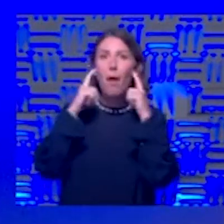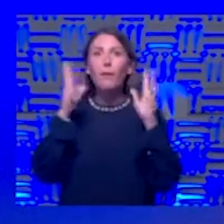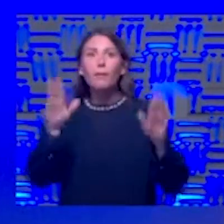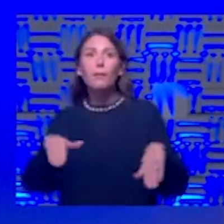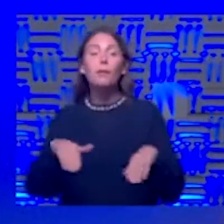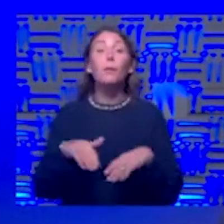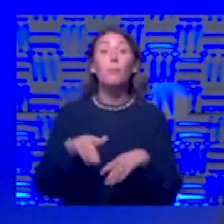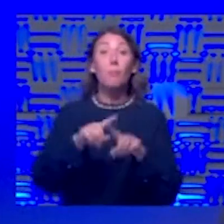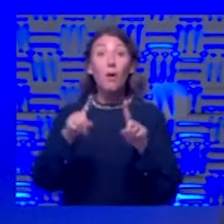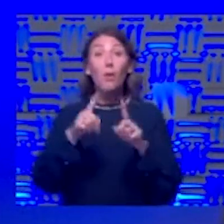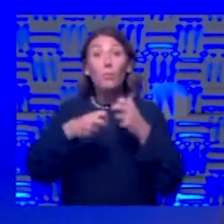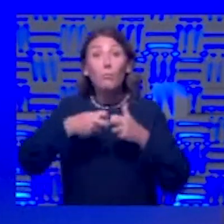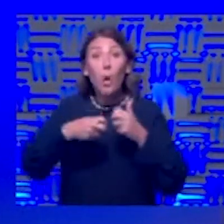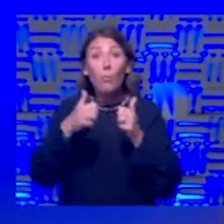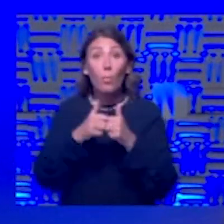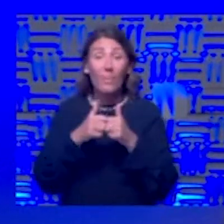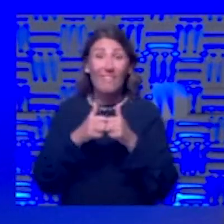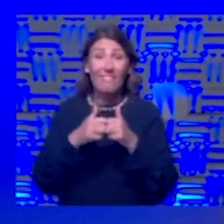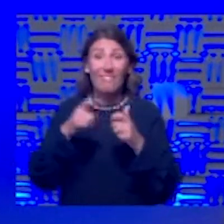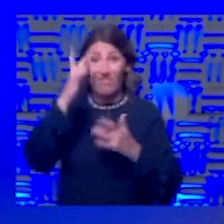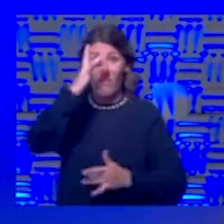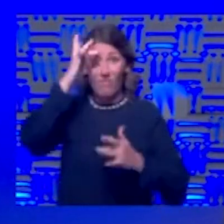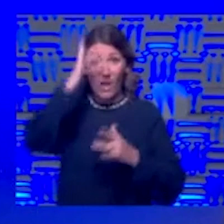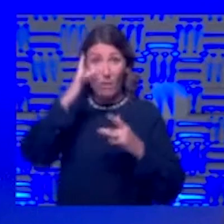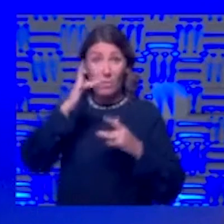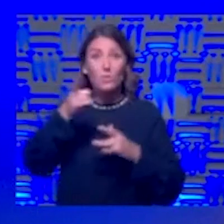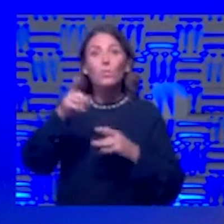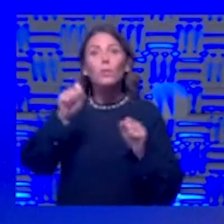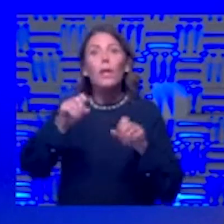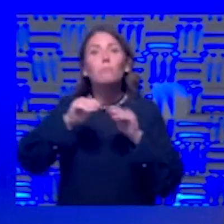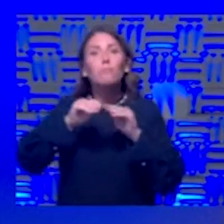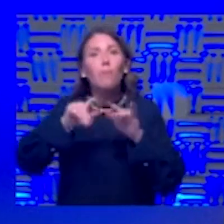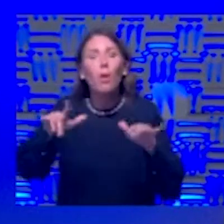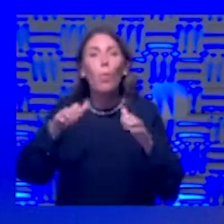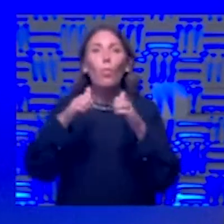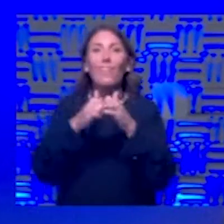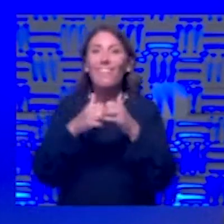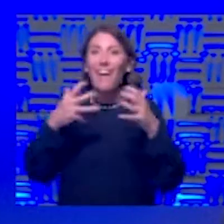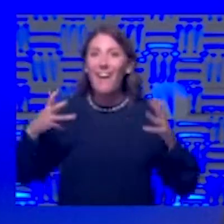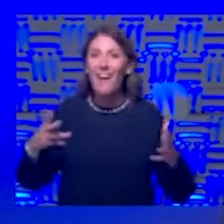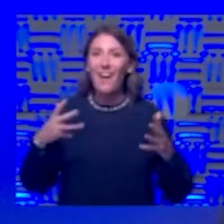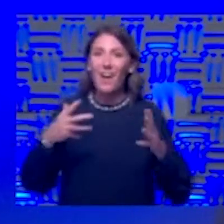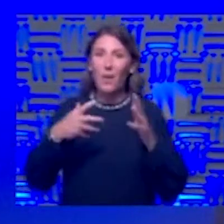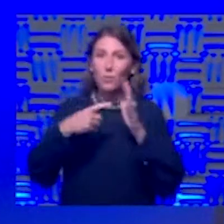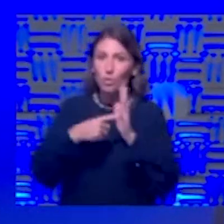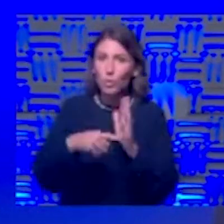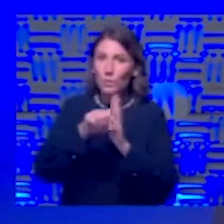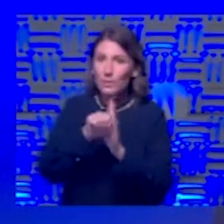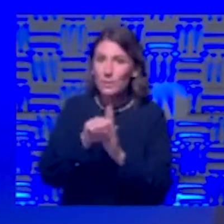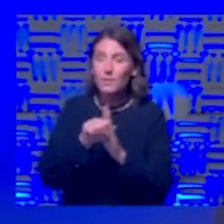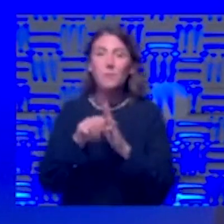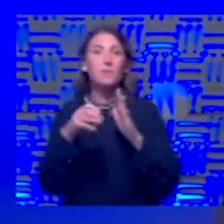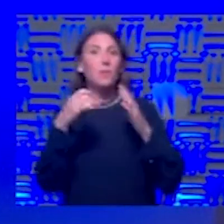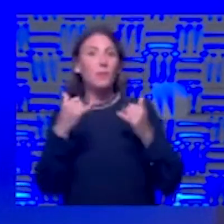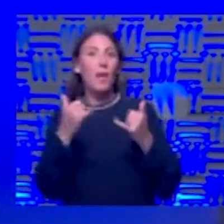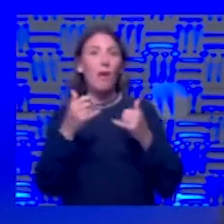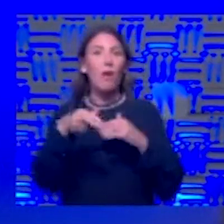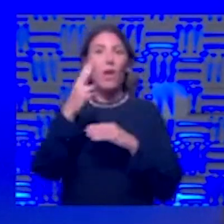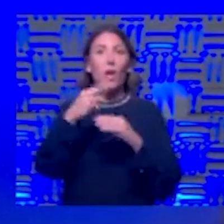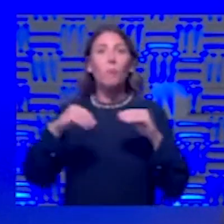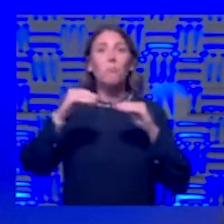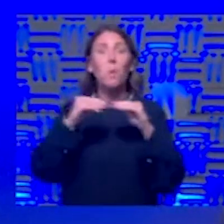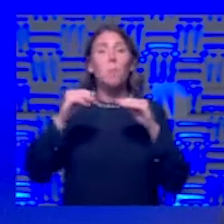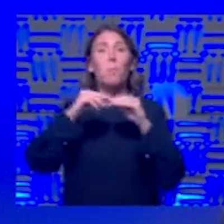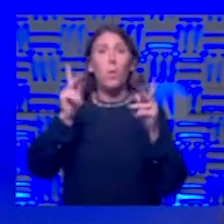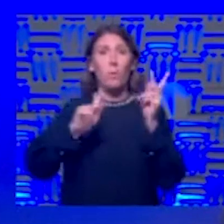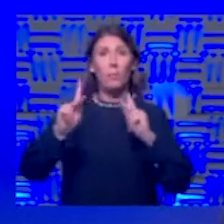with this infection, is you can spread it without being ill or without showing symptoms. And we are seeing a higher and more proportion of